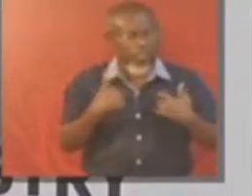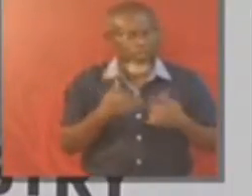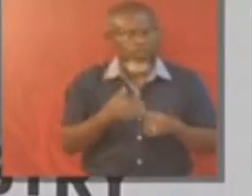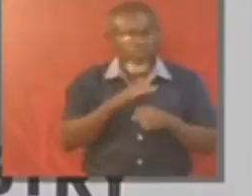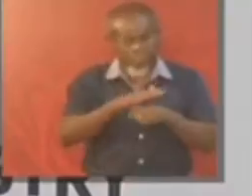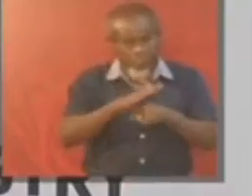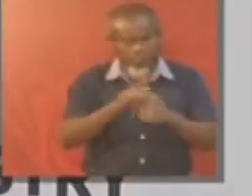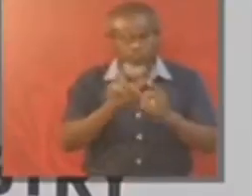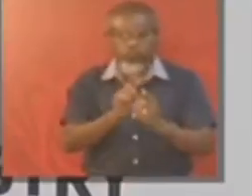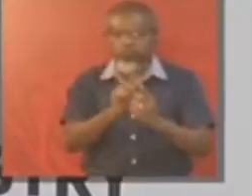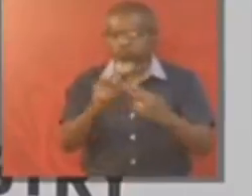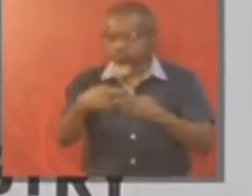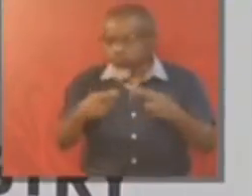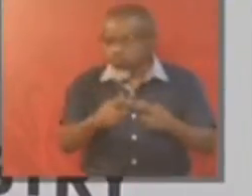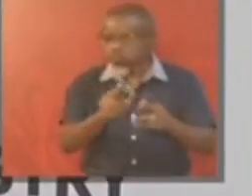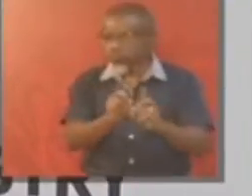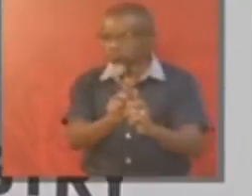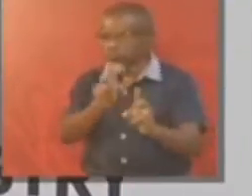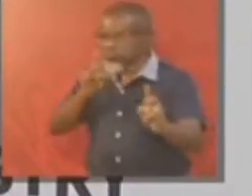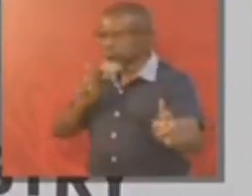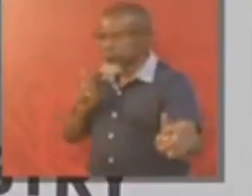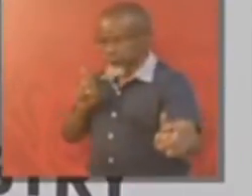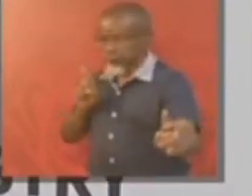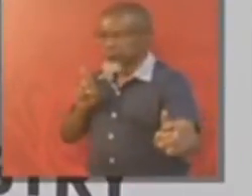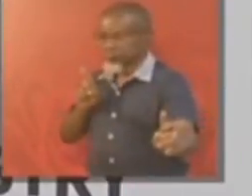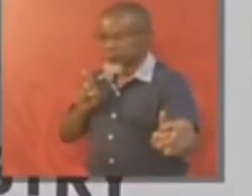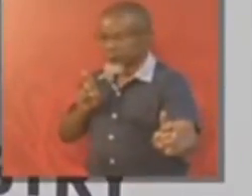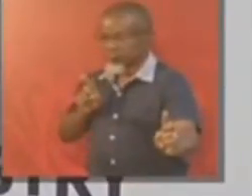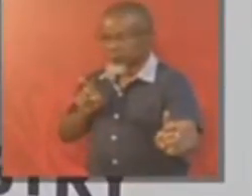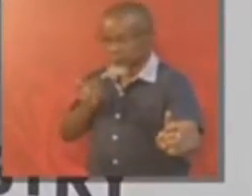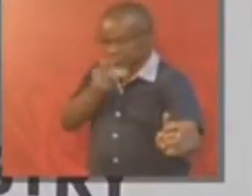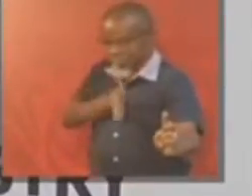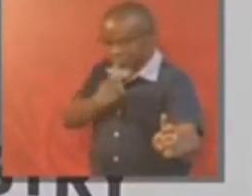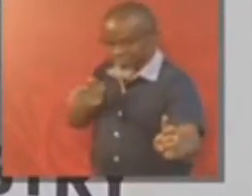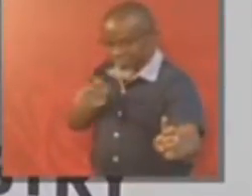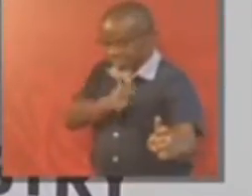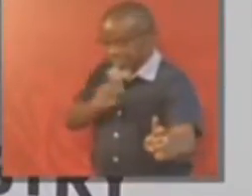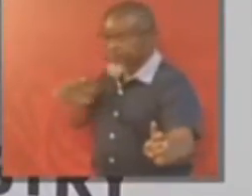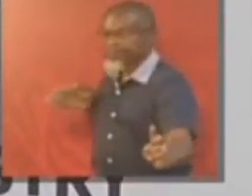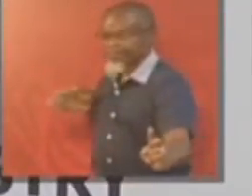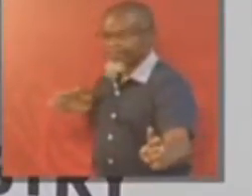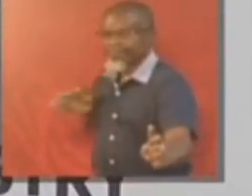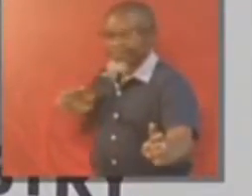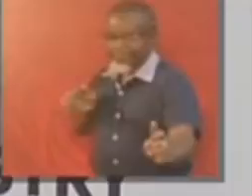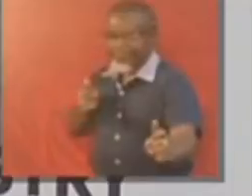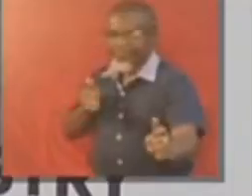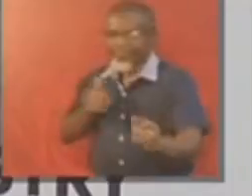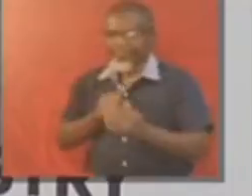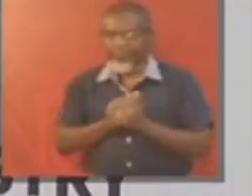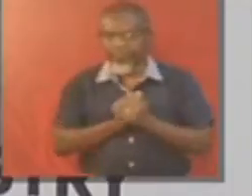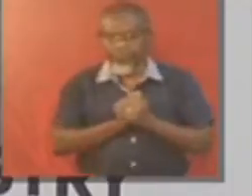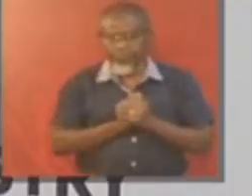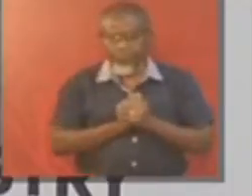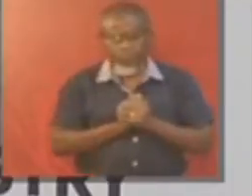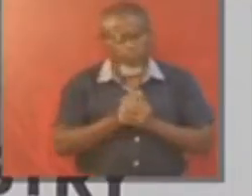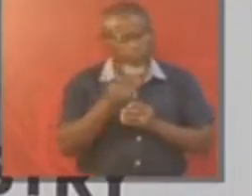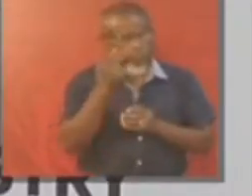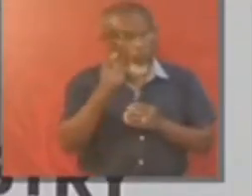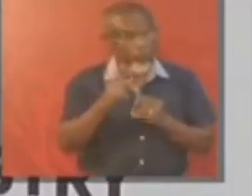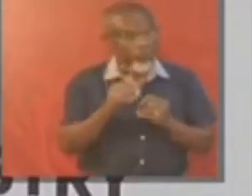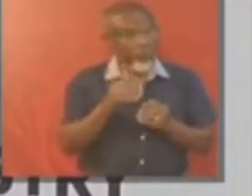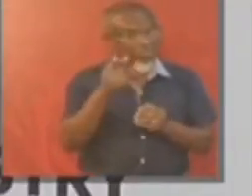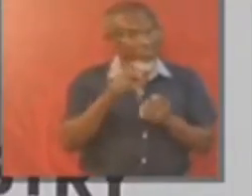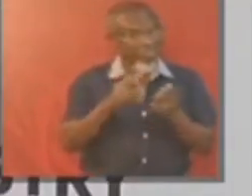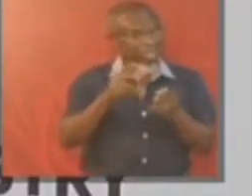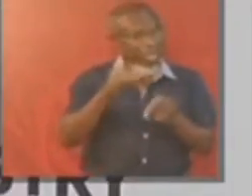you. What about eating with co-workers? I see this as a very, very high risk for transmission of COVID because, of course, when you are eating,